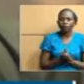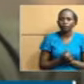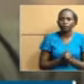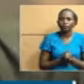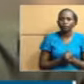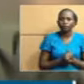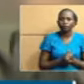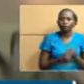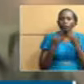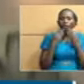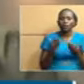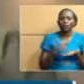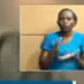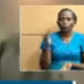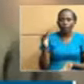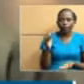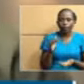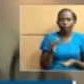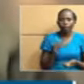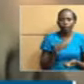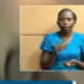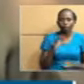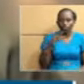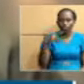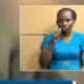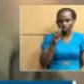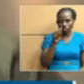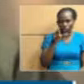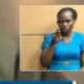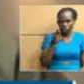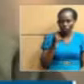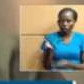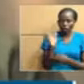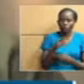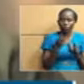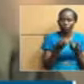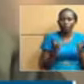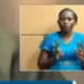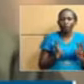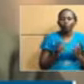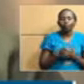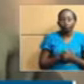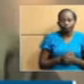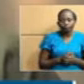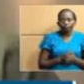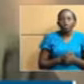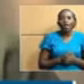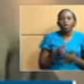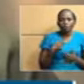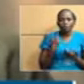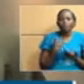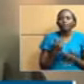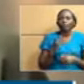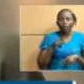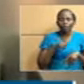All right, thank you so much, Charles, for bringing me back to the panel. I wish I had all the time to come in